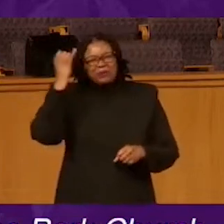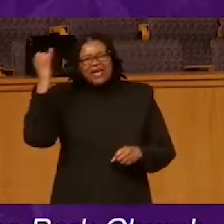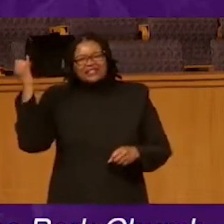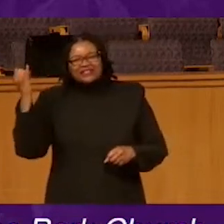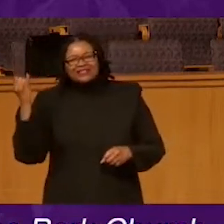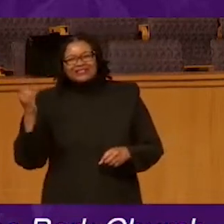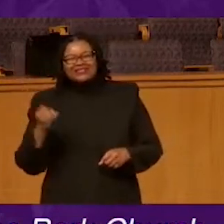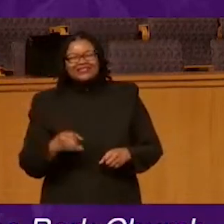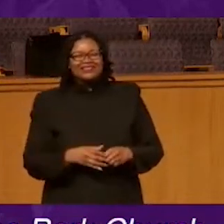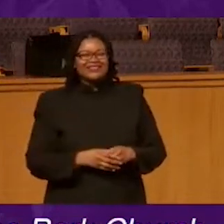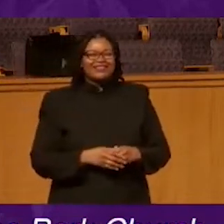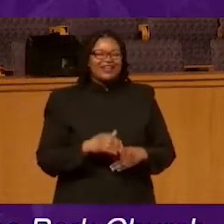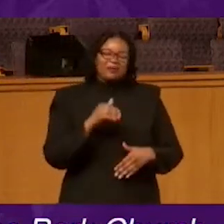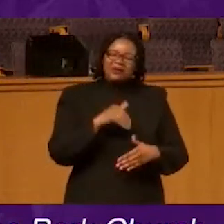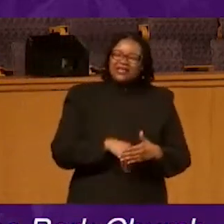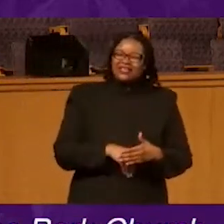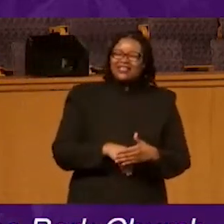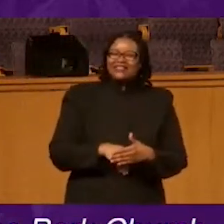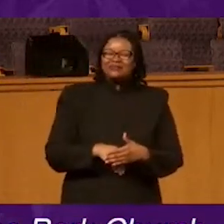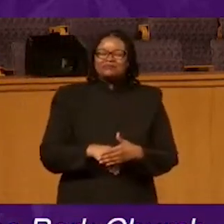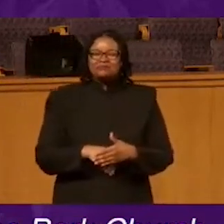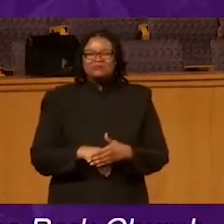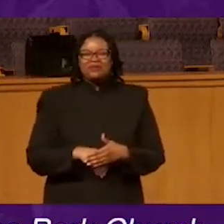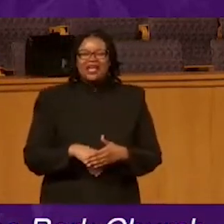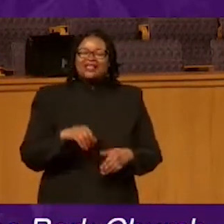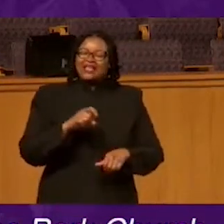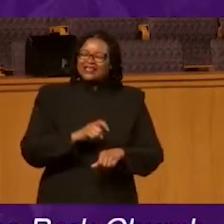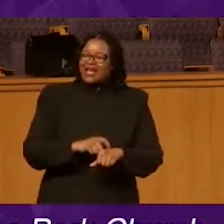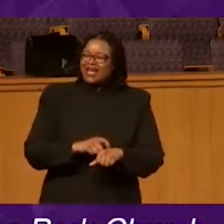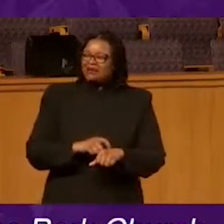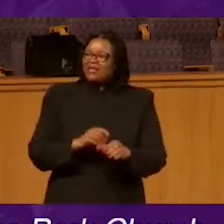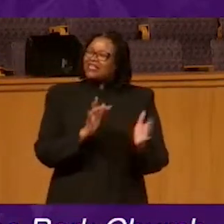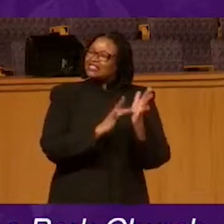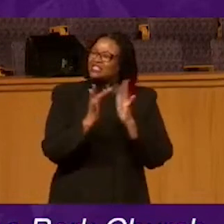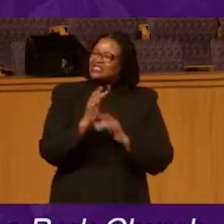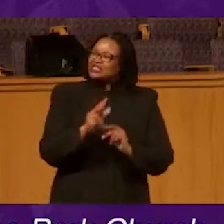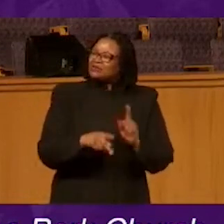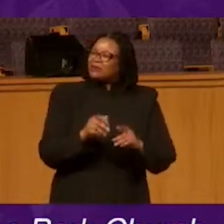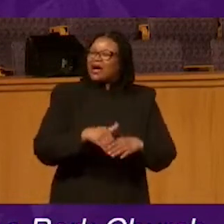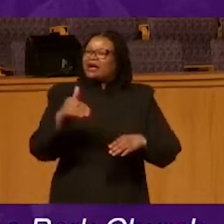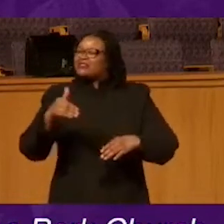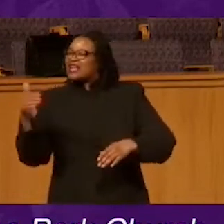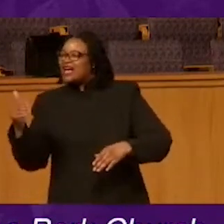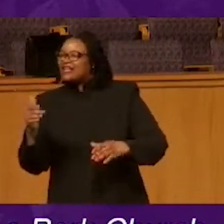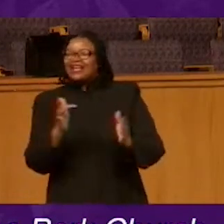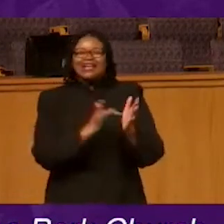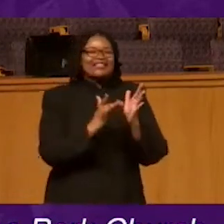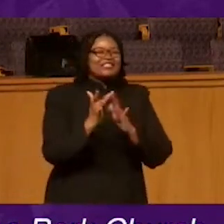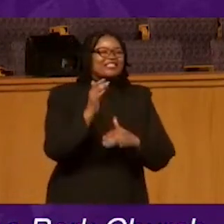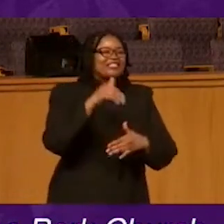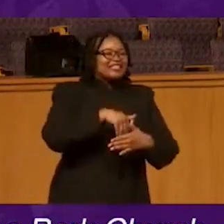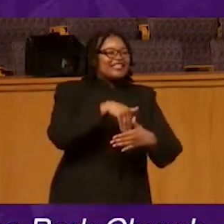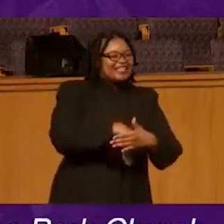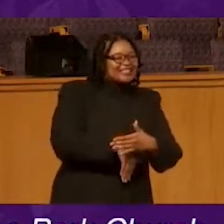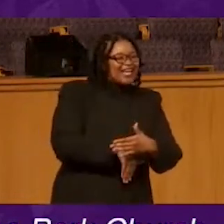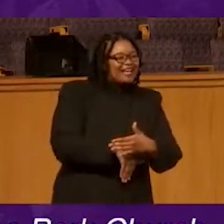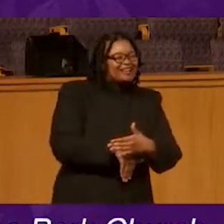being in that setting with Jesus' people outside and Jesus staying on the